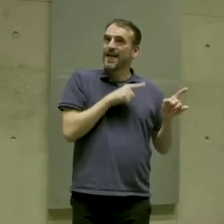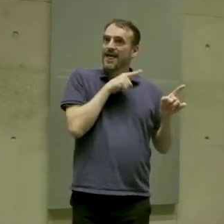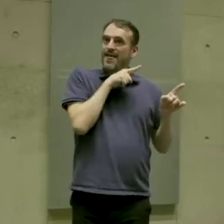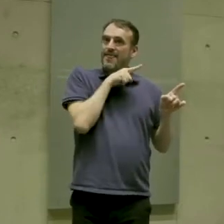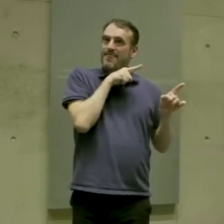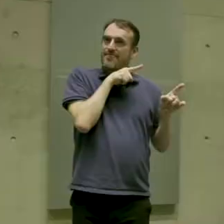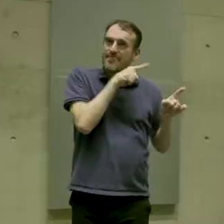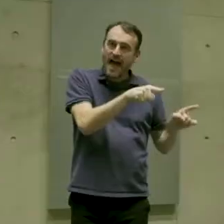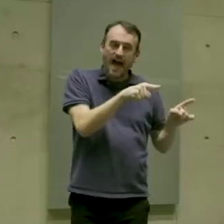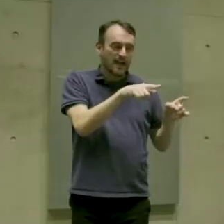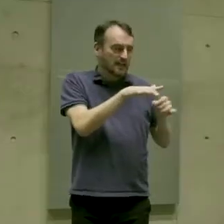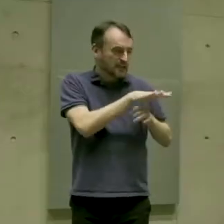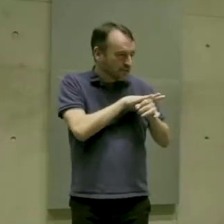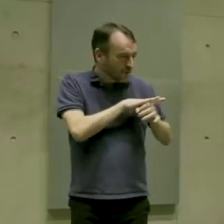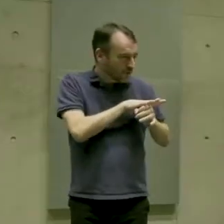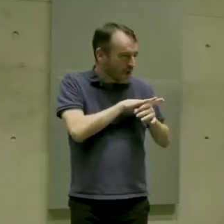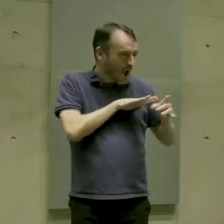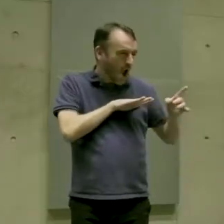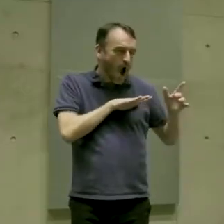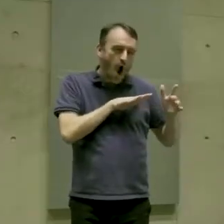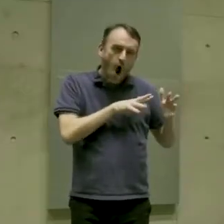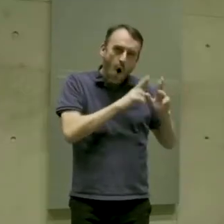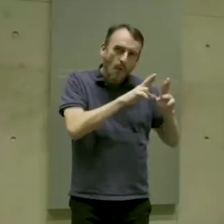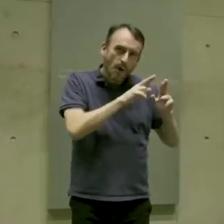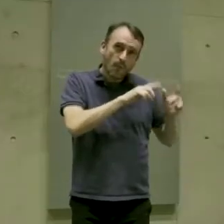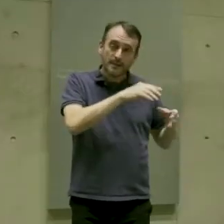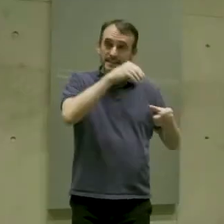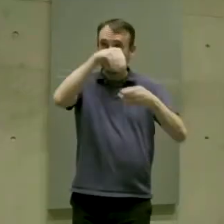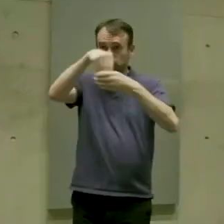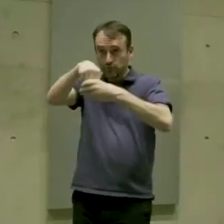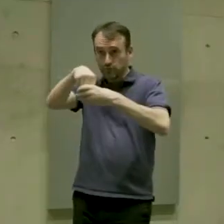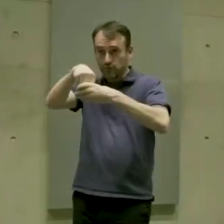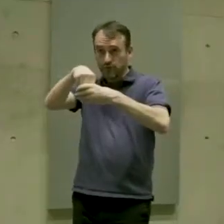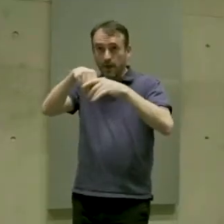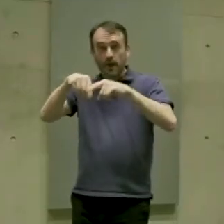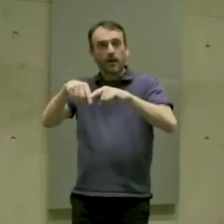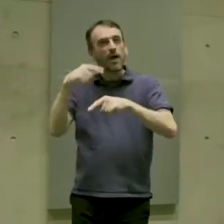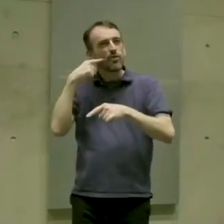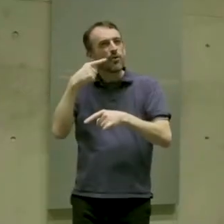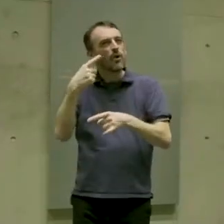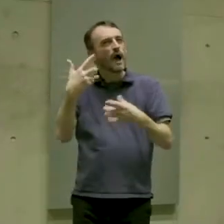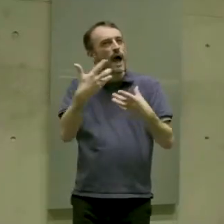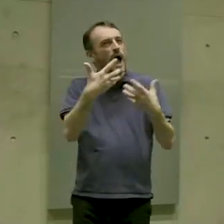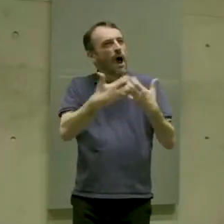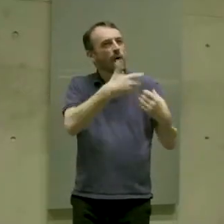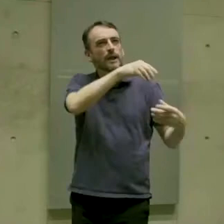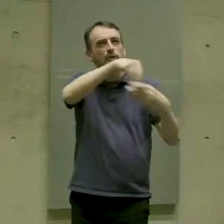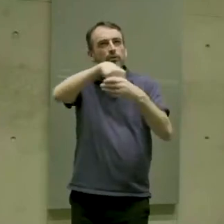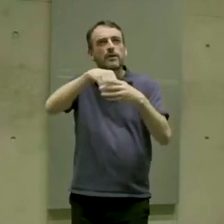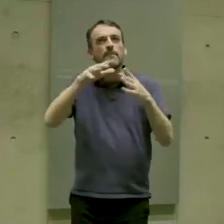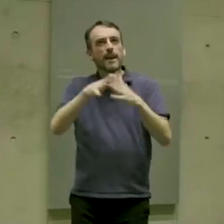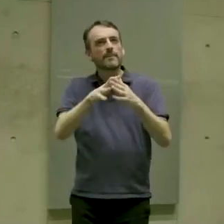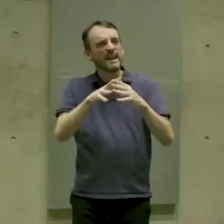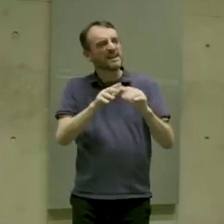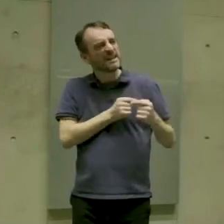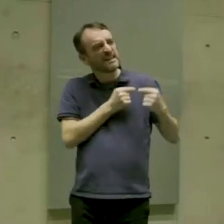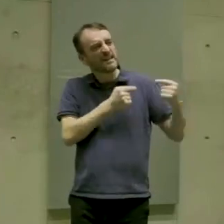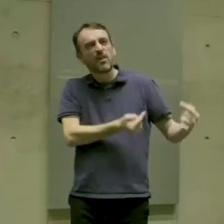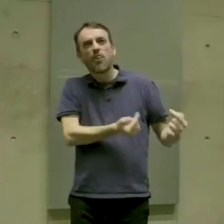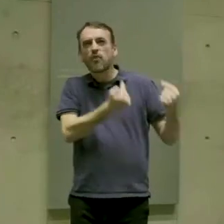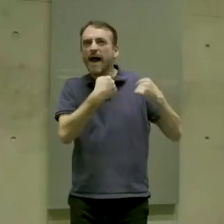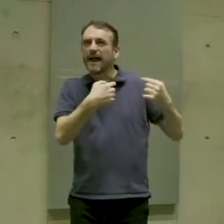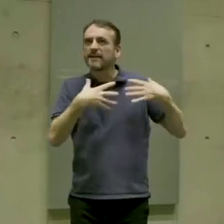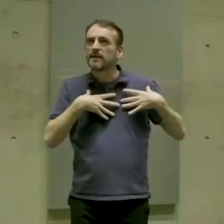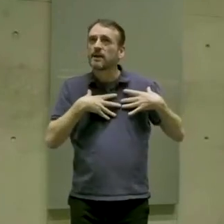hope corrupted. I had first intended it to be a distant threat, sort of suggested by a more objective narration, but